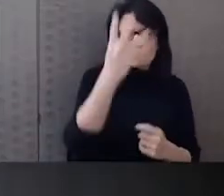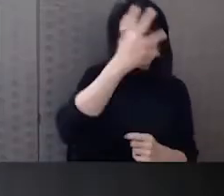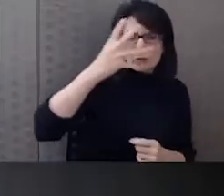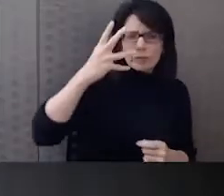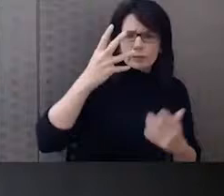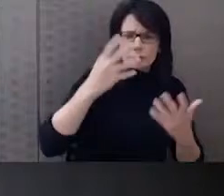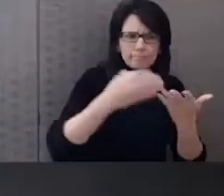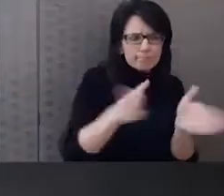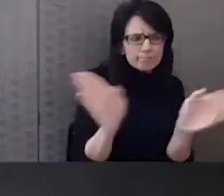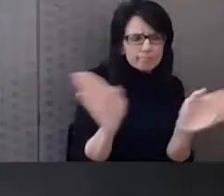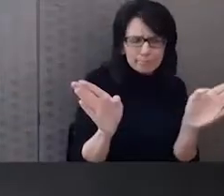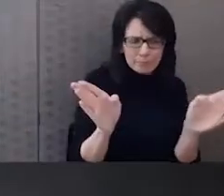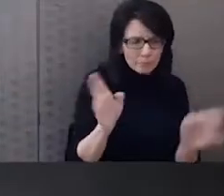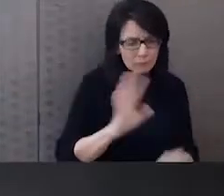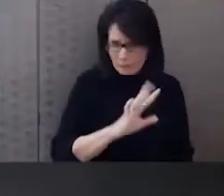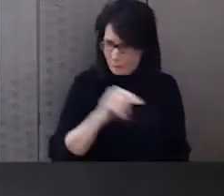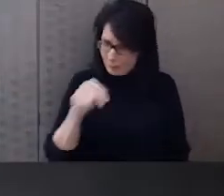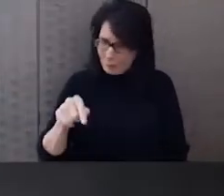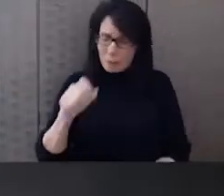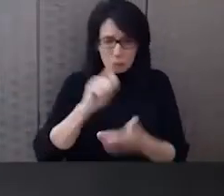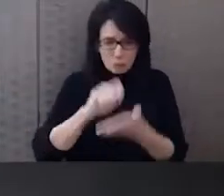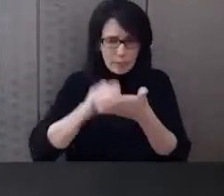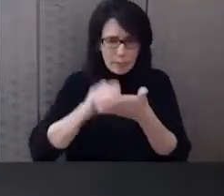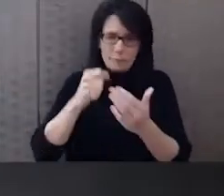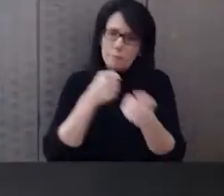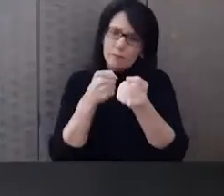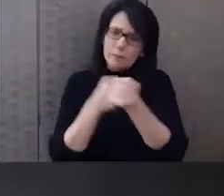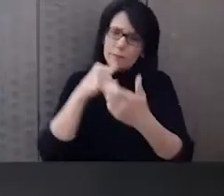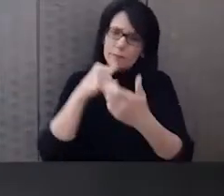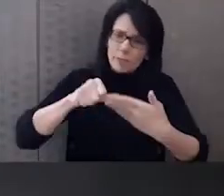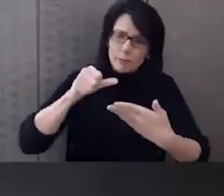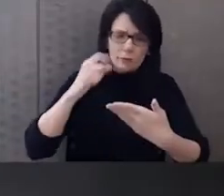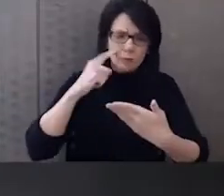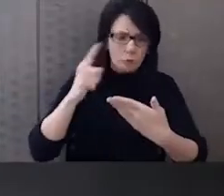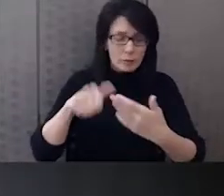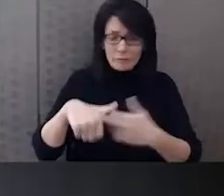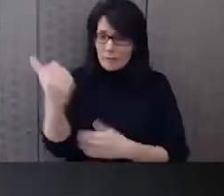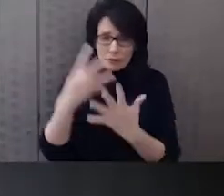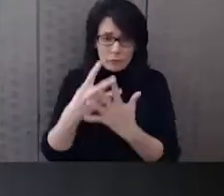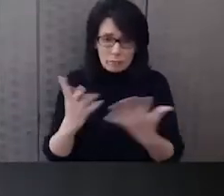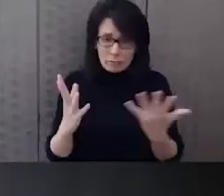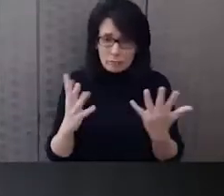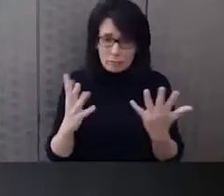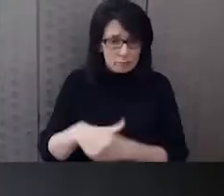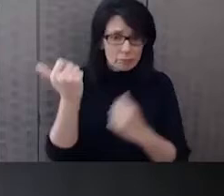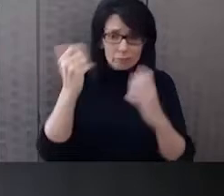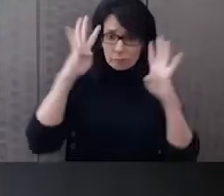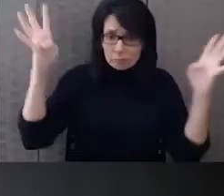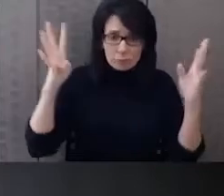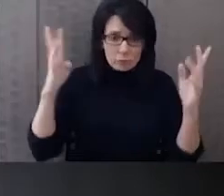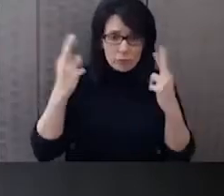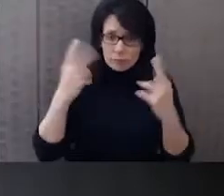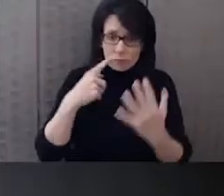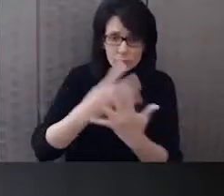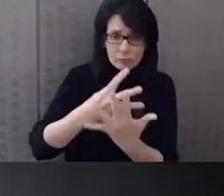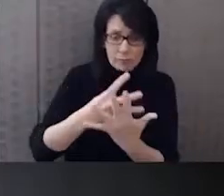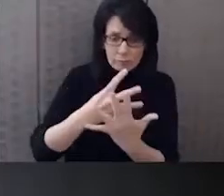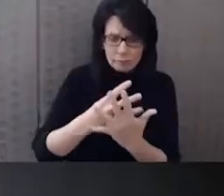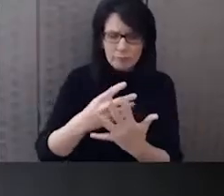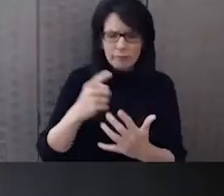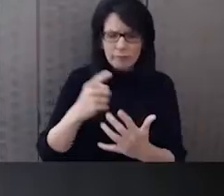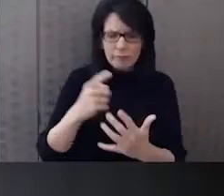to actually writing advocacy letters for people who were in jail. Oftentimes, they were short notice and